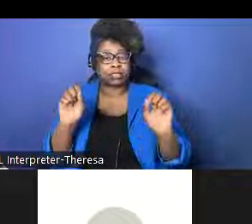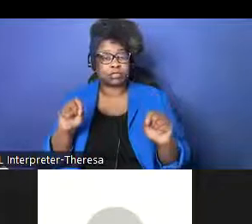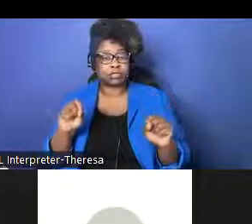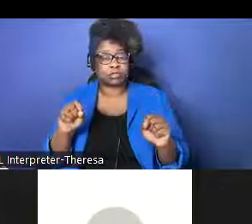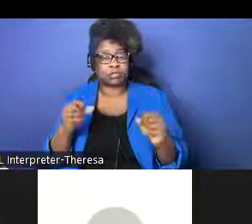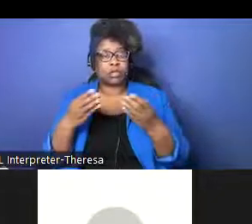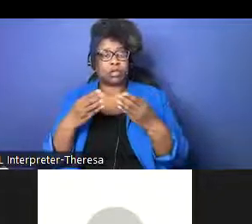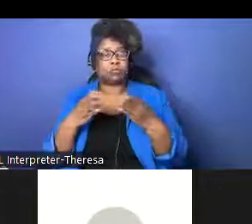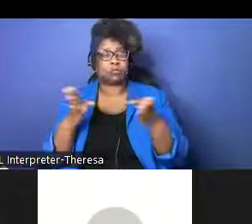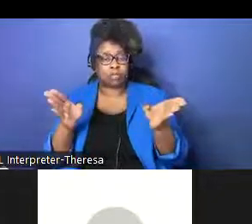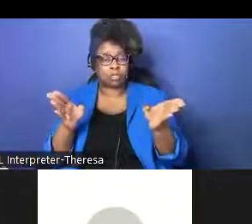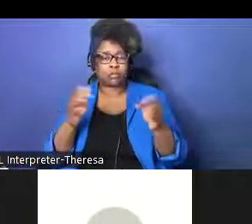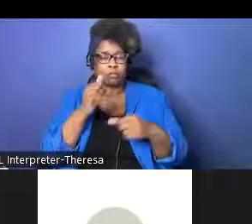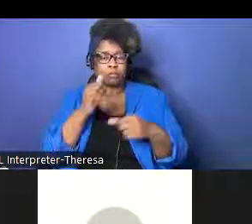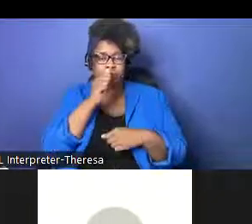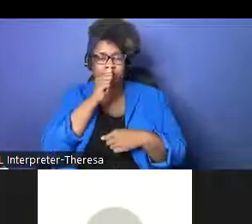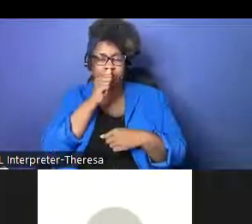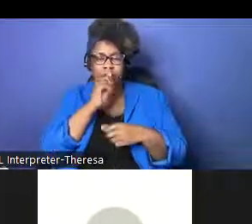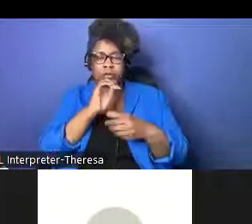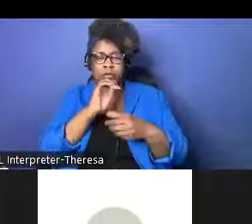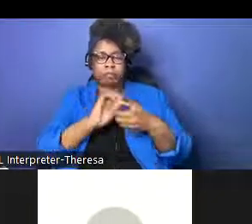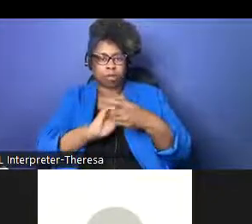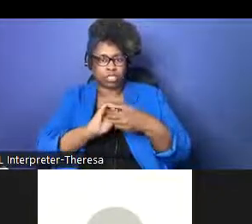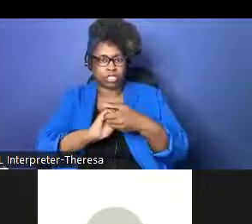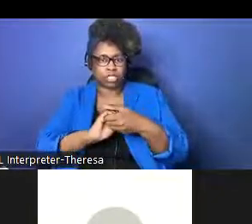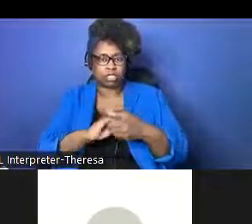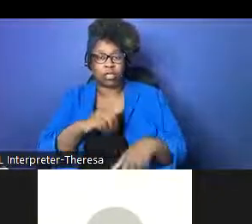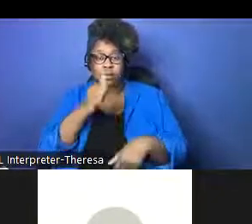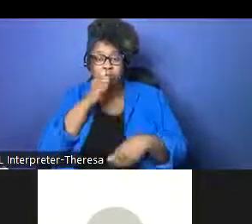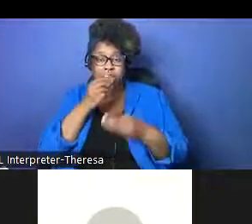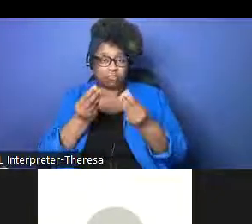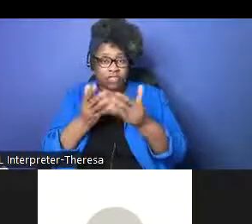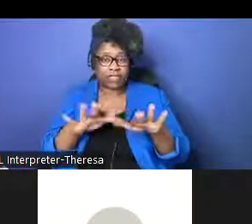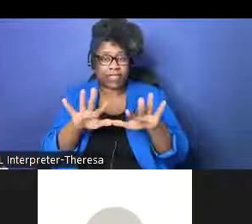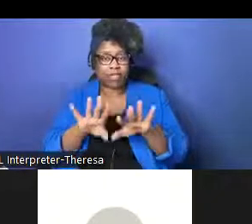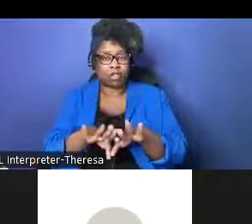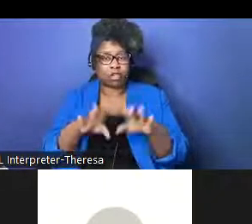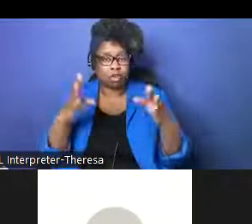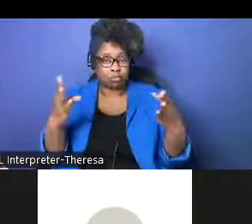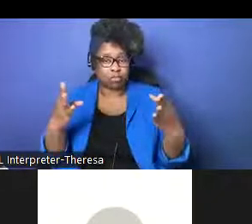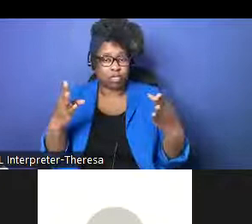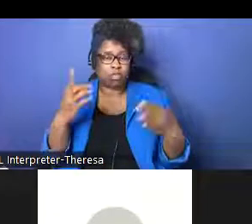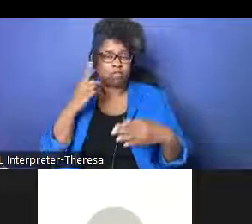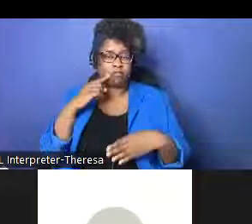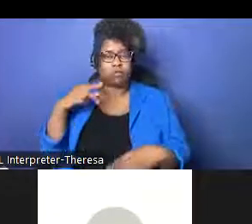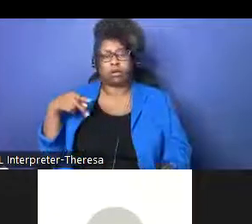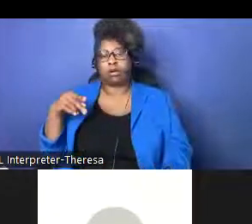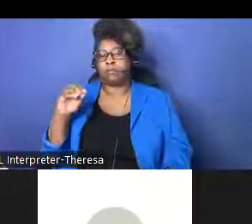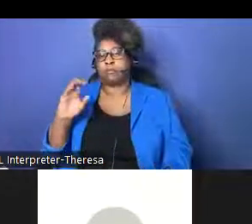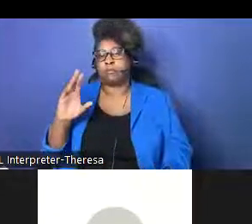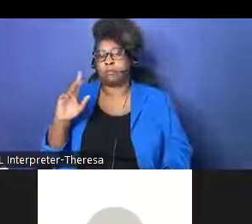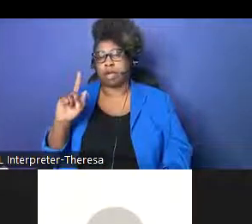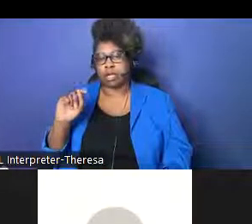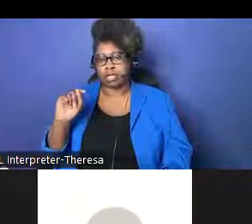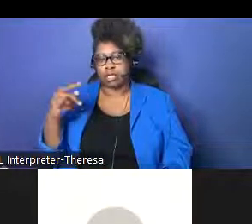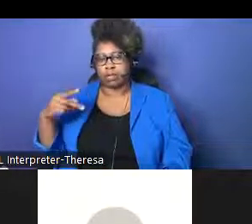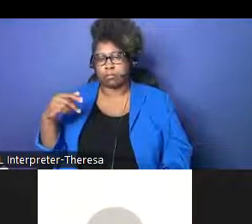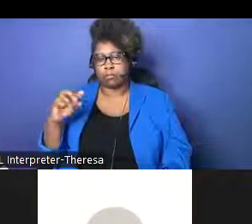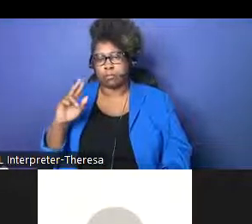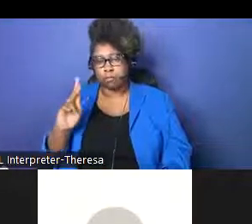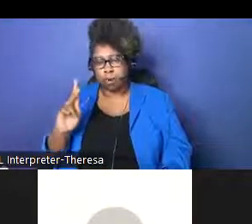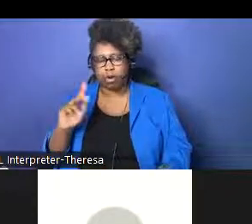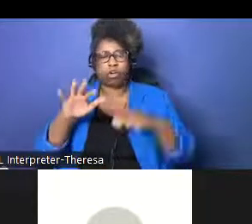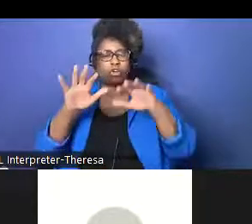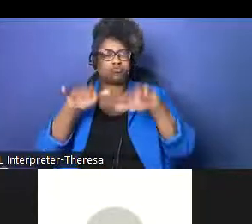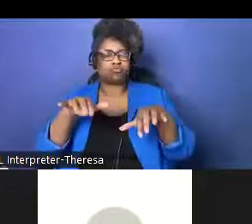public-private partnerships to open up private land for pocket parks, rain gardens, etc., that can be